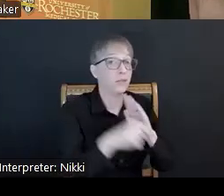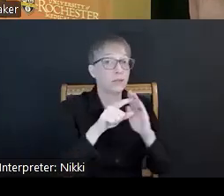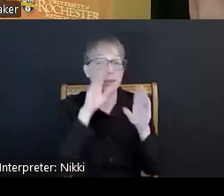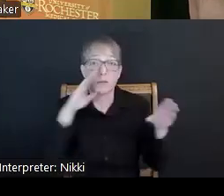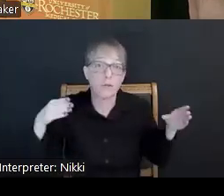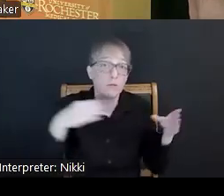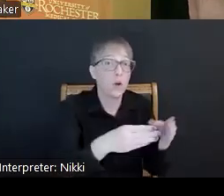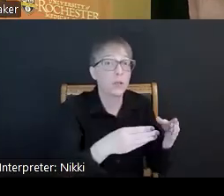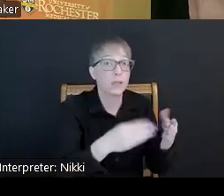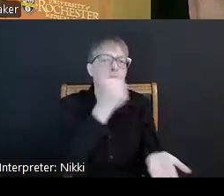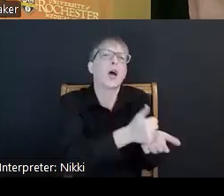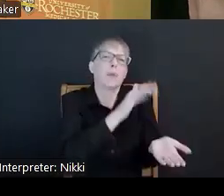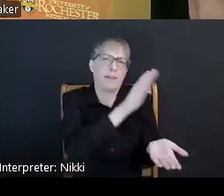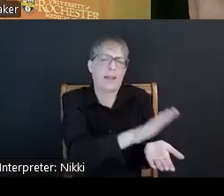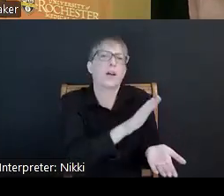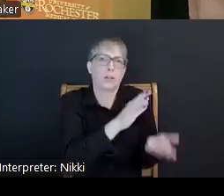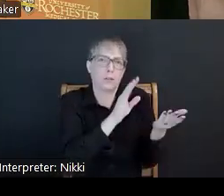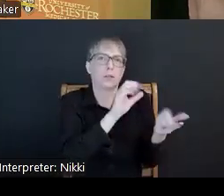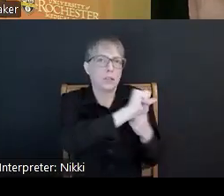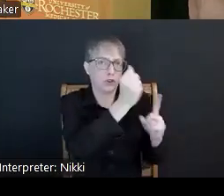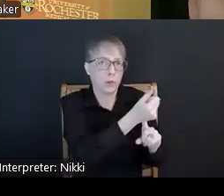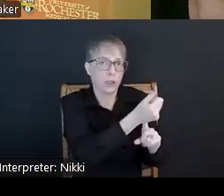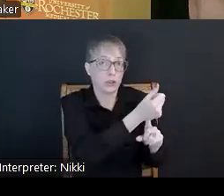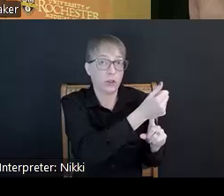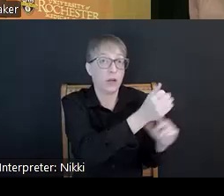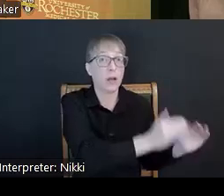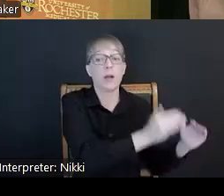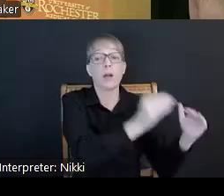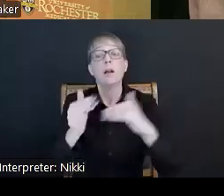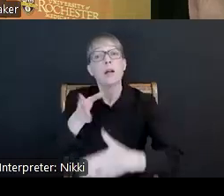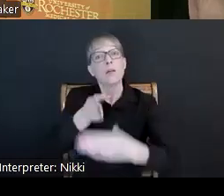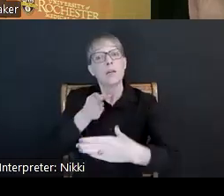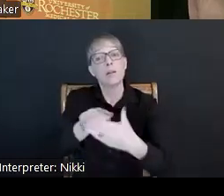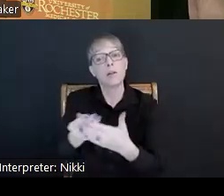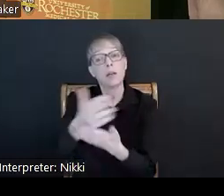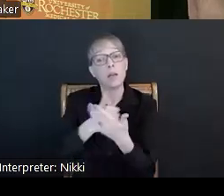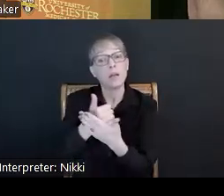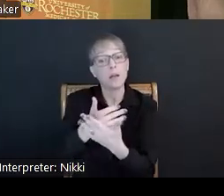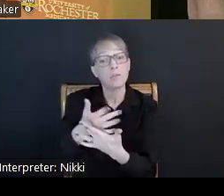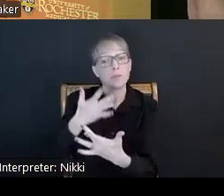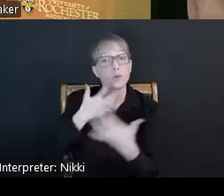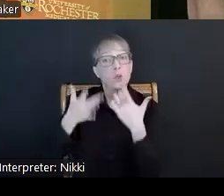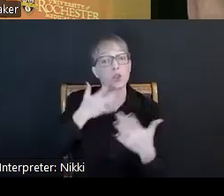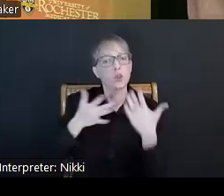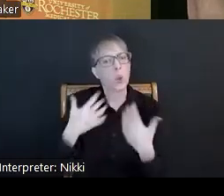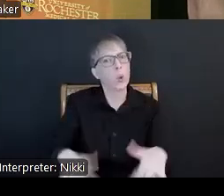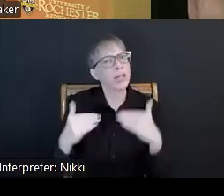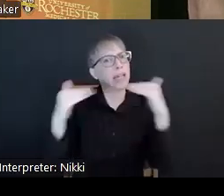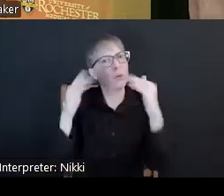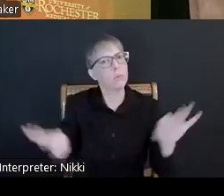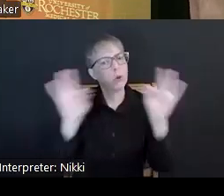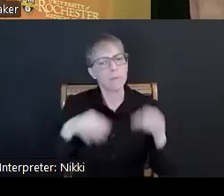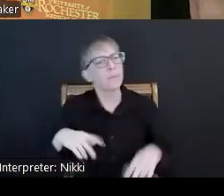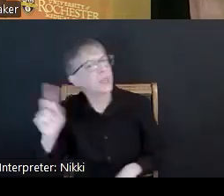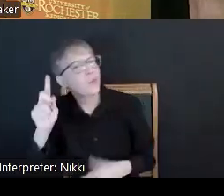But the middle-income shortage is just as important for the long-range economic health of this area. Where'd you like to live?